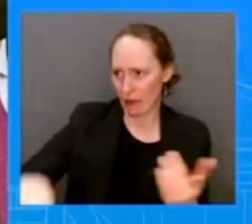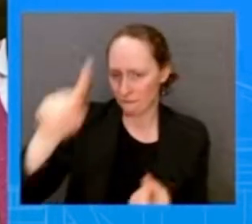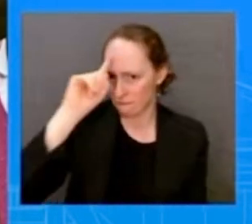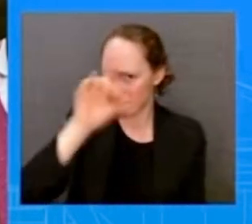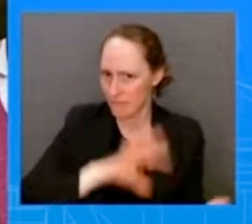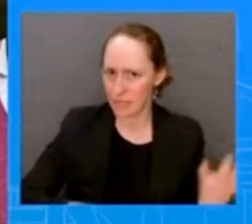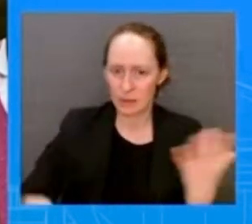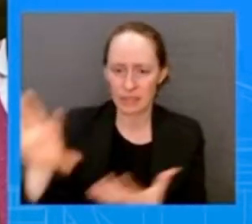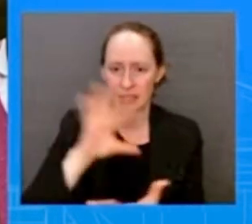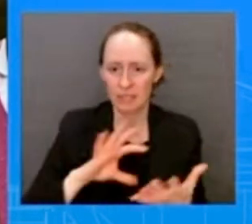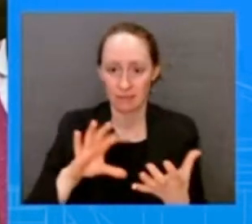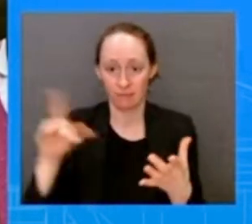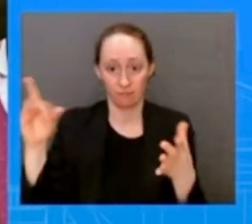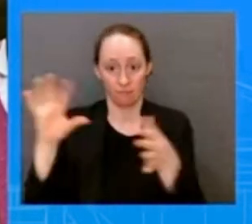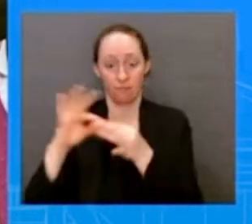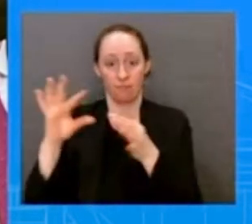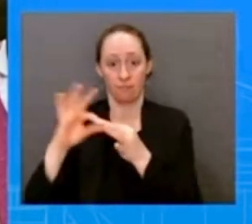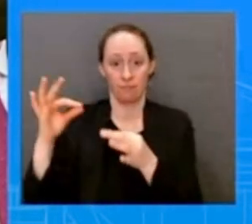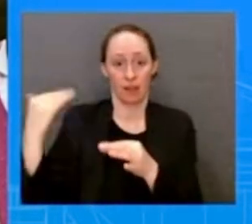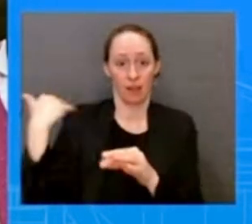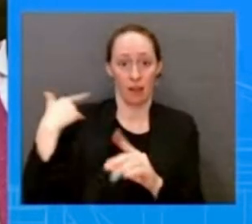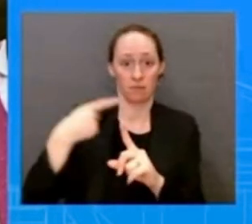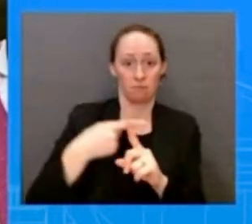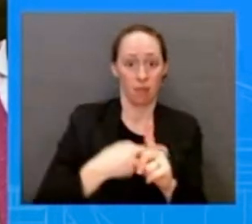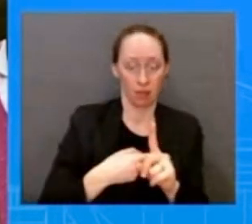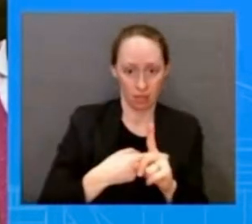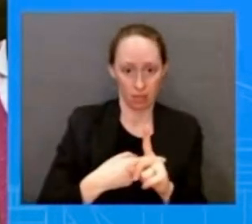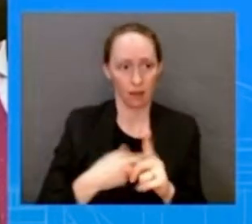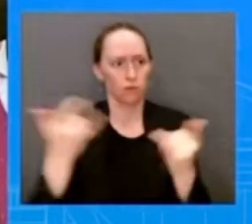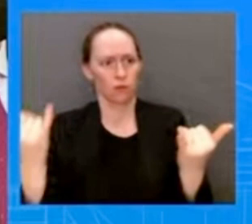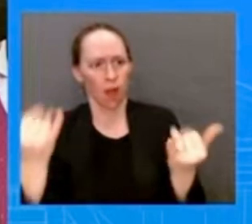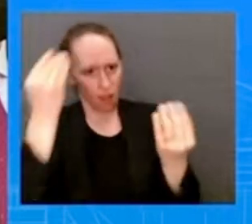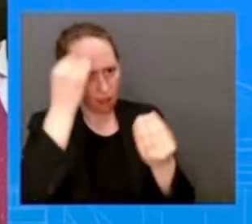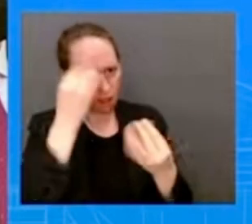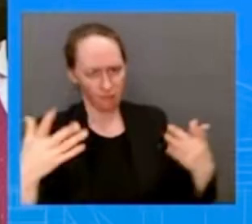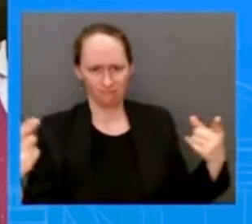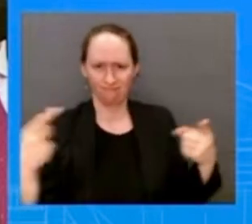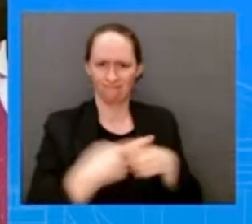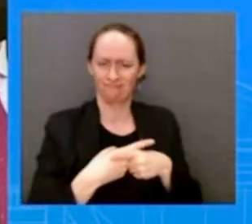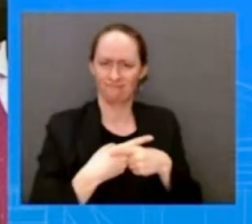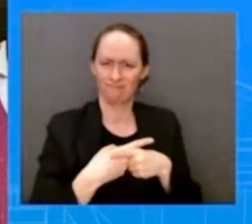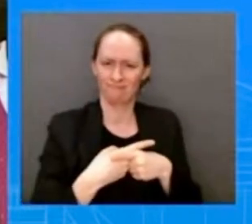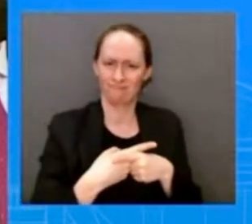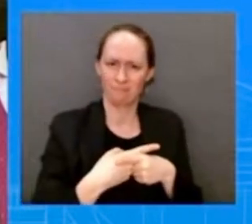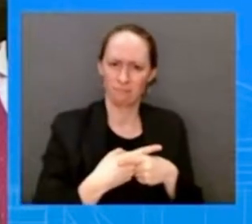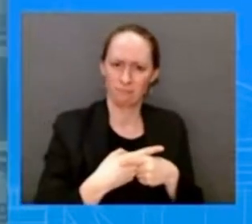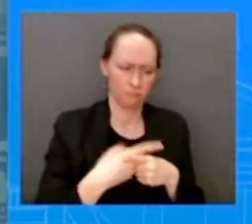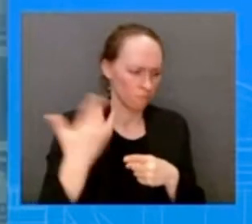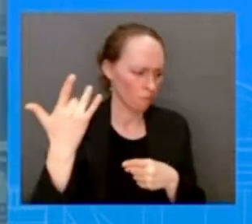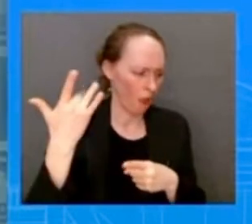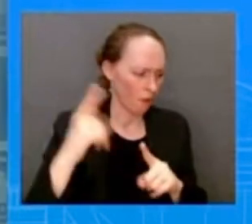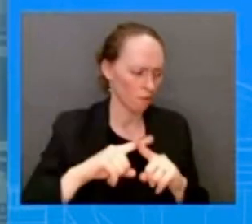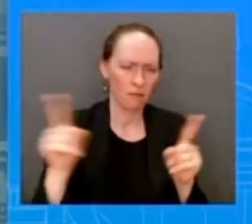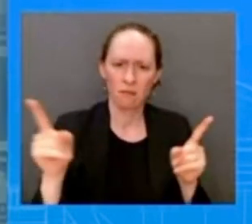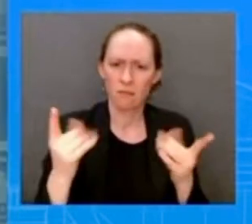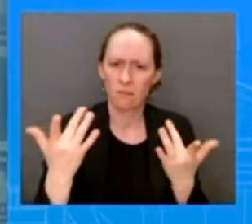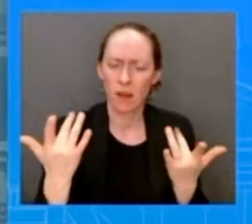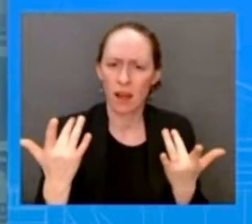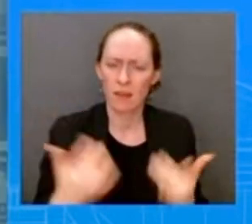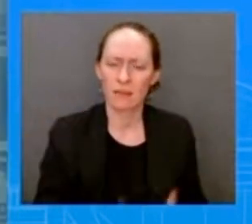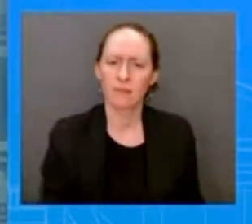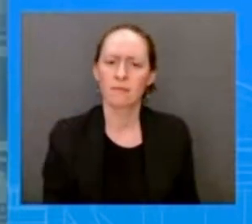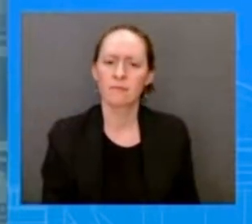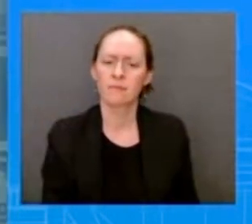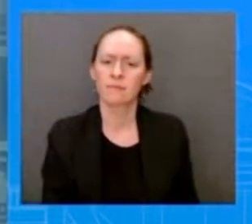and the announcement today, what led to this change of heart? Because it does seem there was a change of heart. Look, what I can tell you is what the president